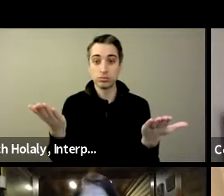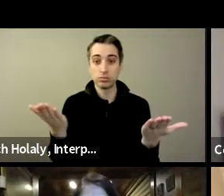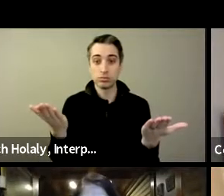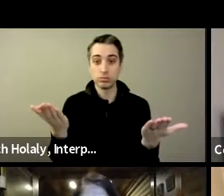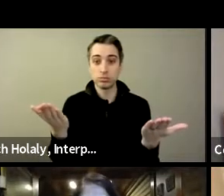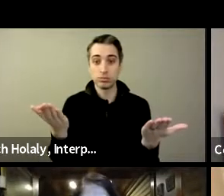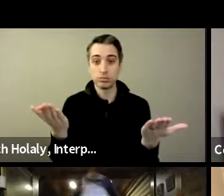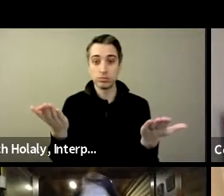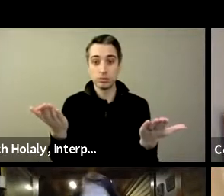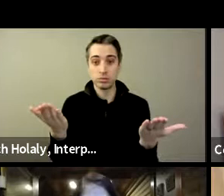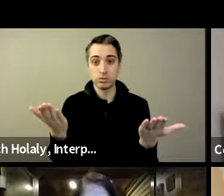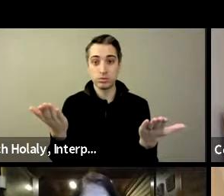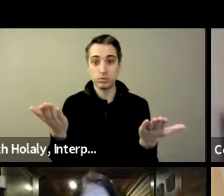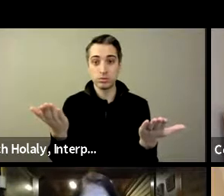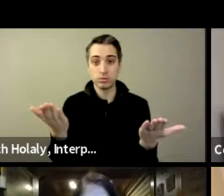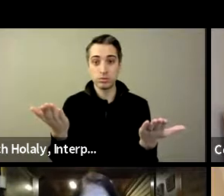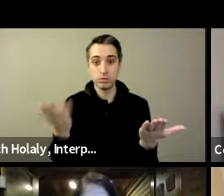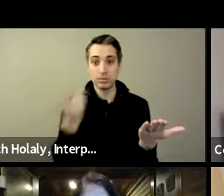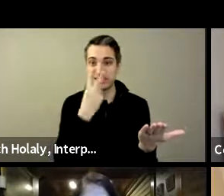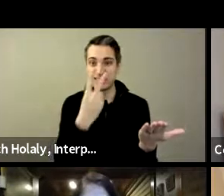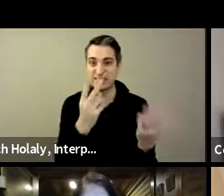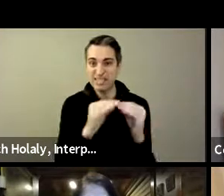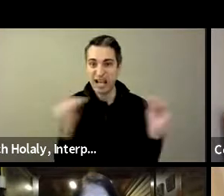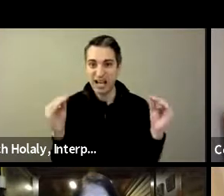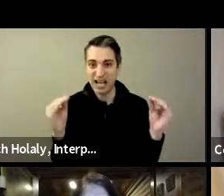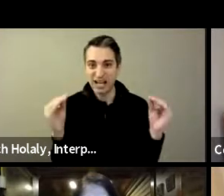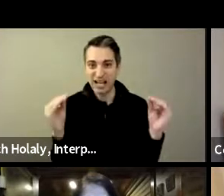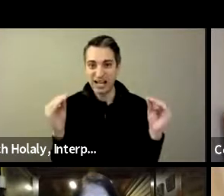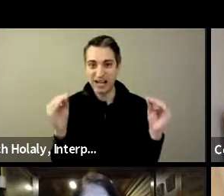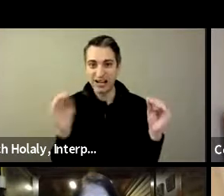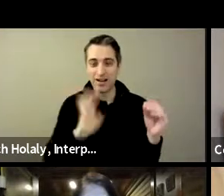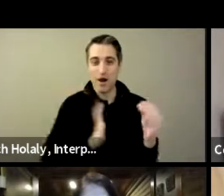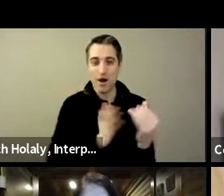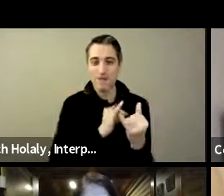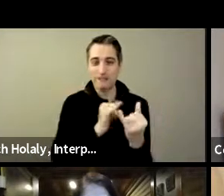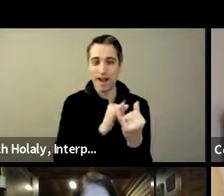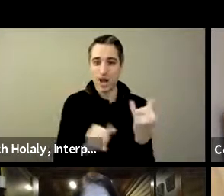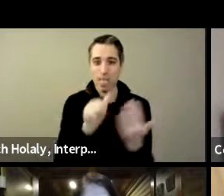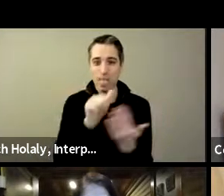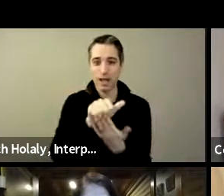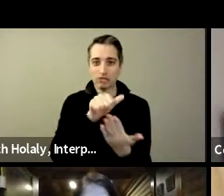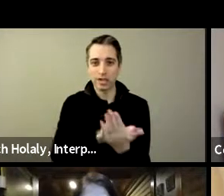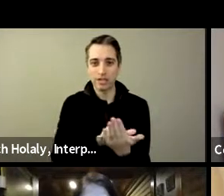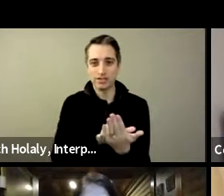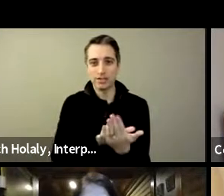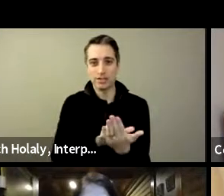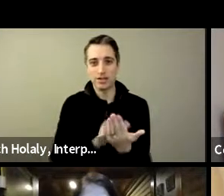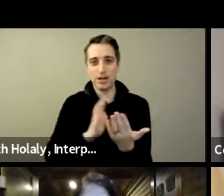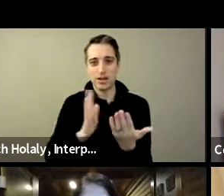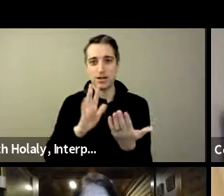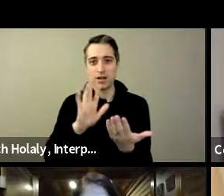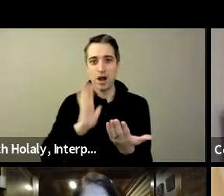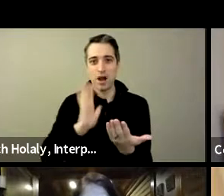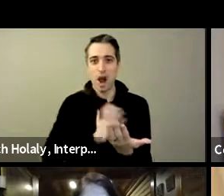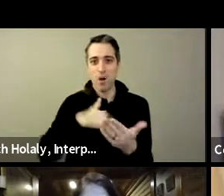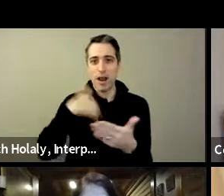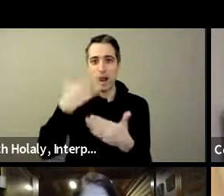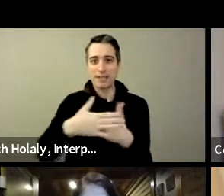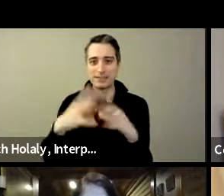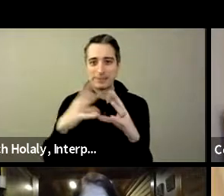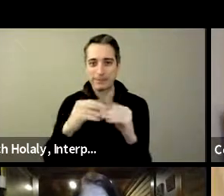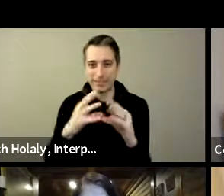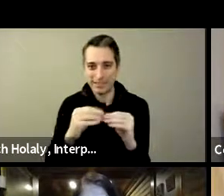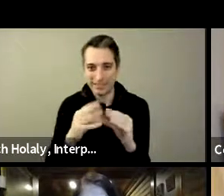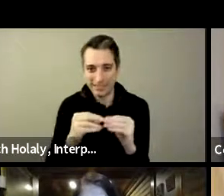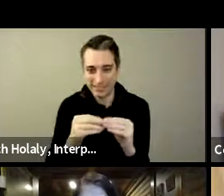Okay, seeing none, then our final agenda item is adjournment of the meeting. Our next meeting will convene on Monday,